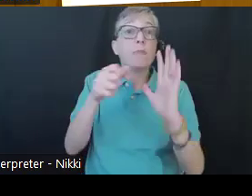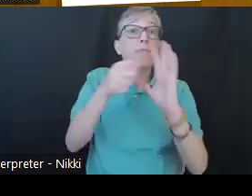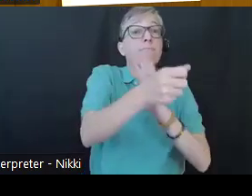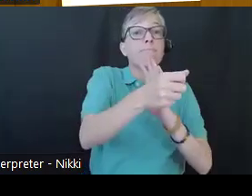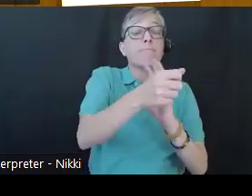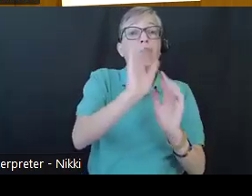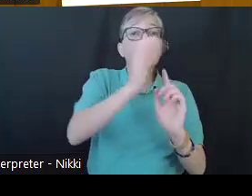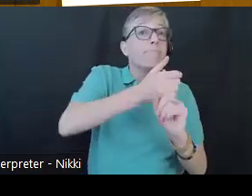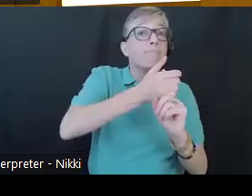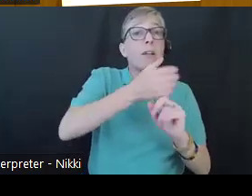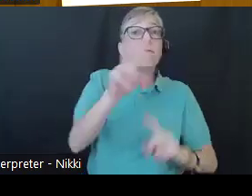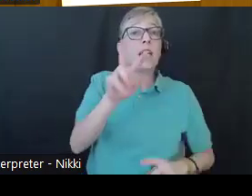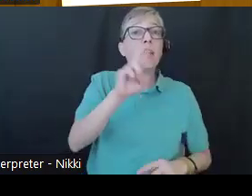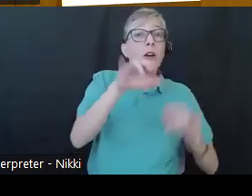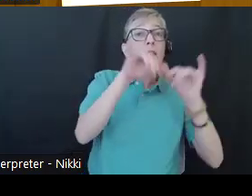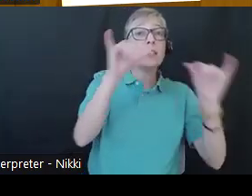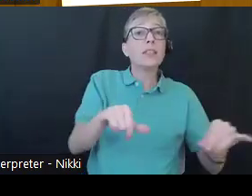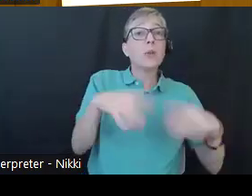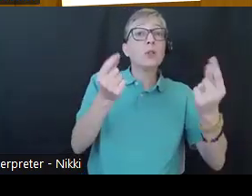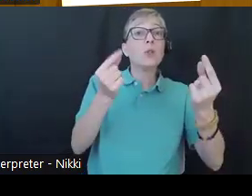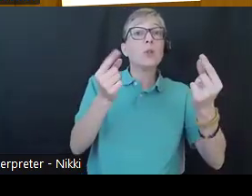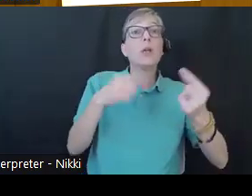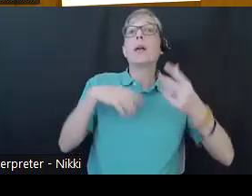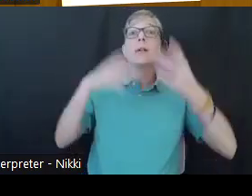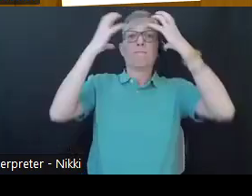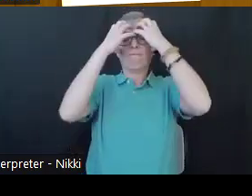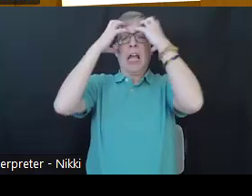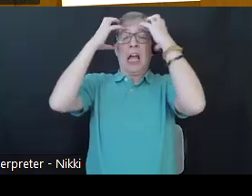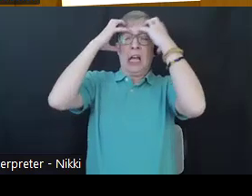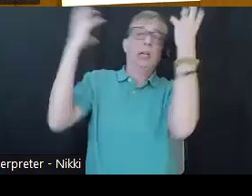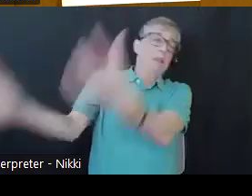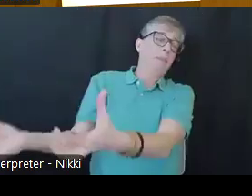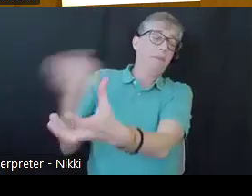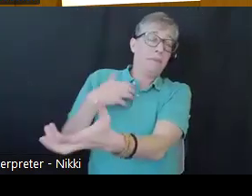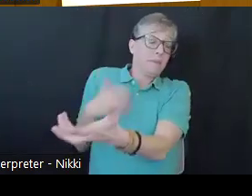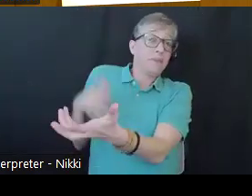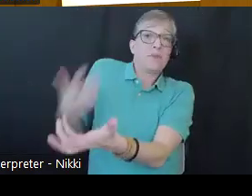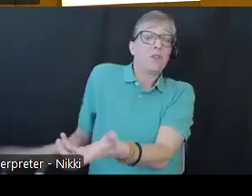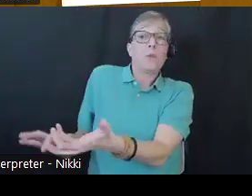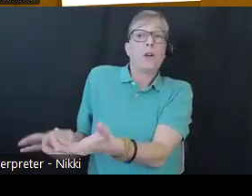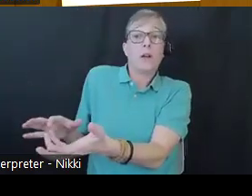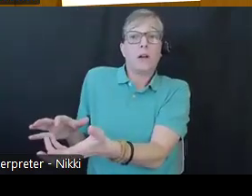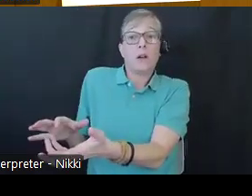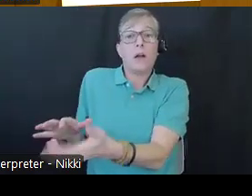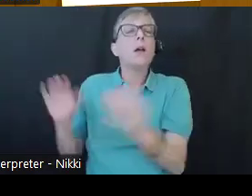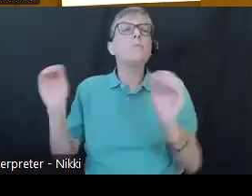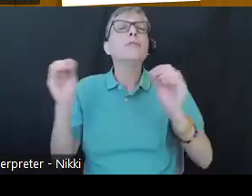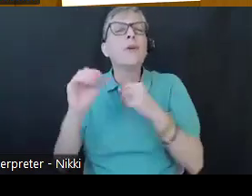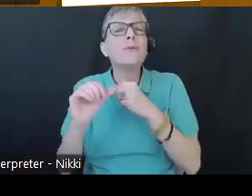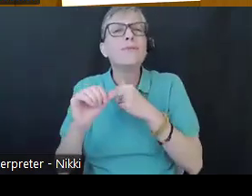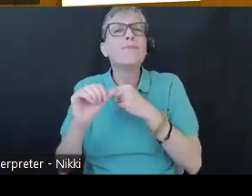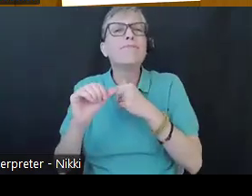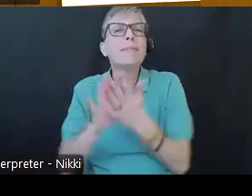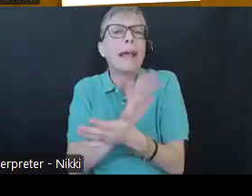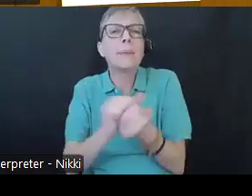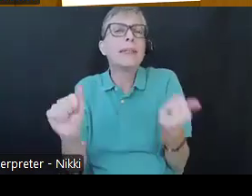helmet off and say, nope, this is not for me. And that's fine. You're not doing damage. You just pick a different technique. But they'll pretty much tell you right